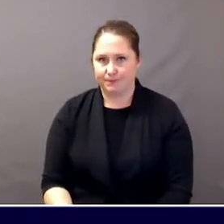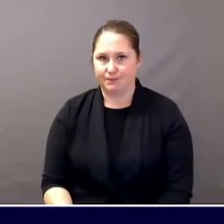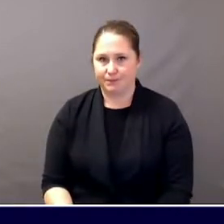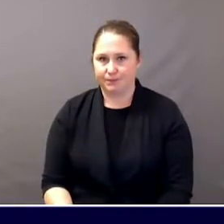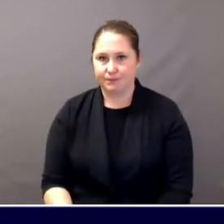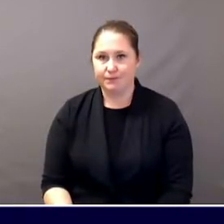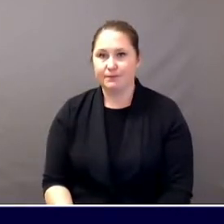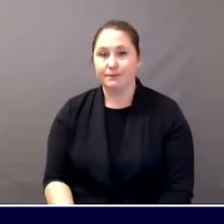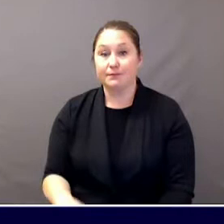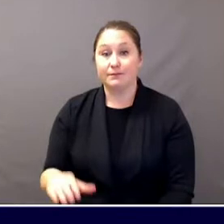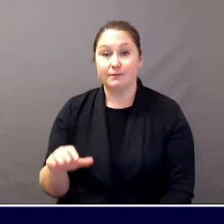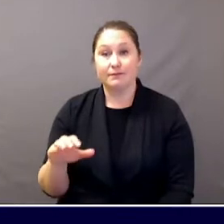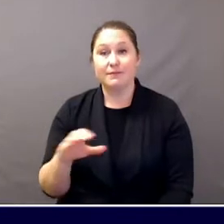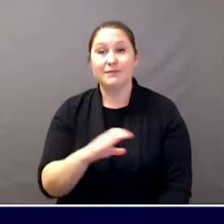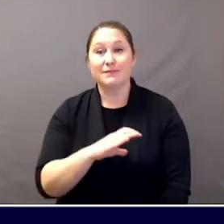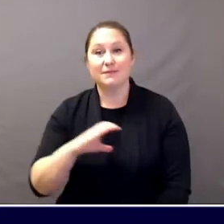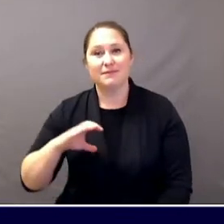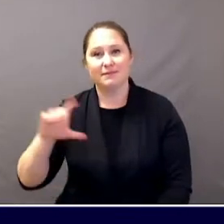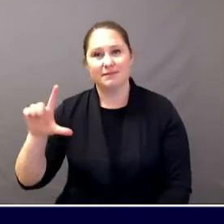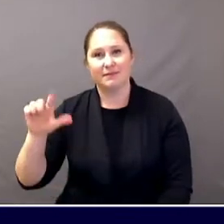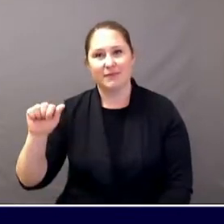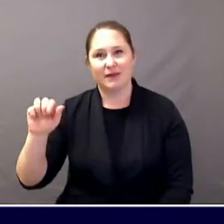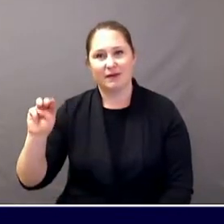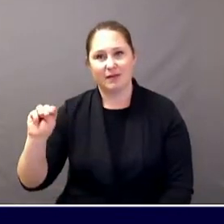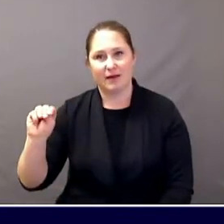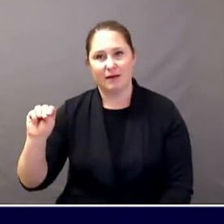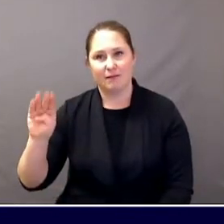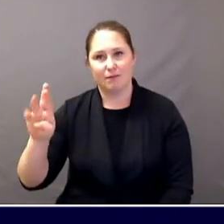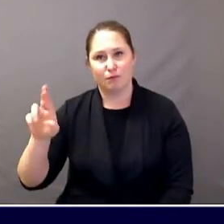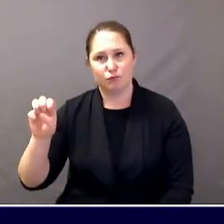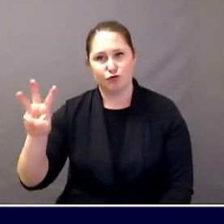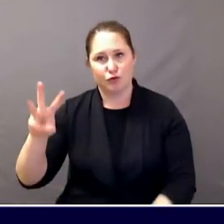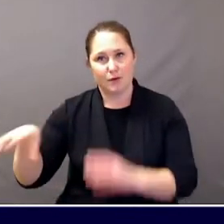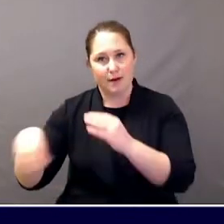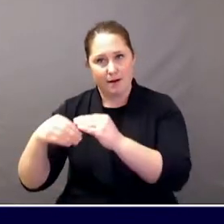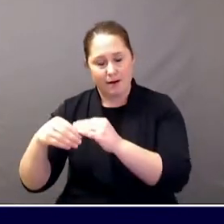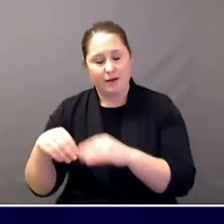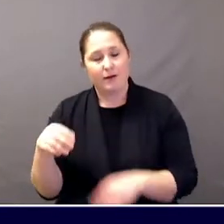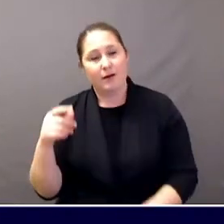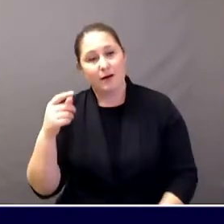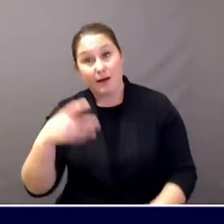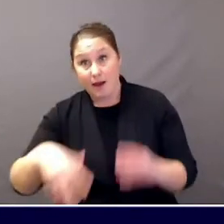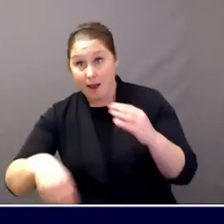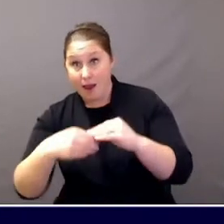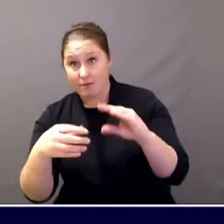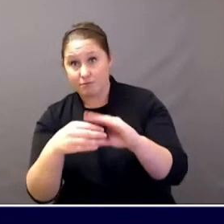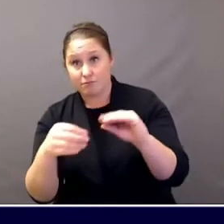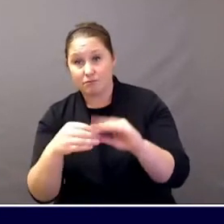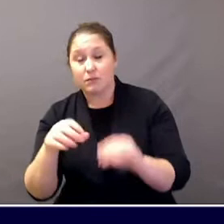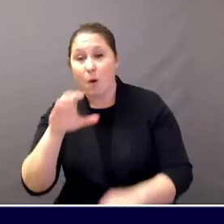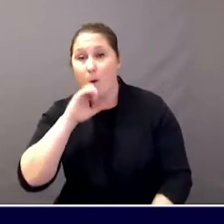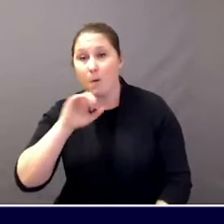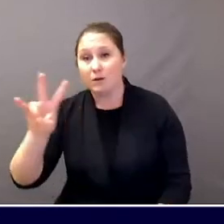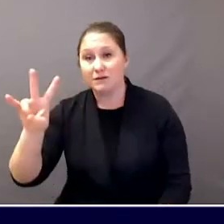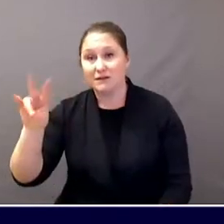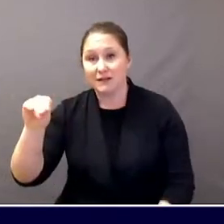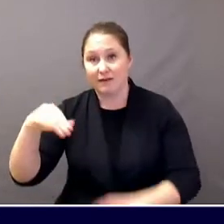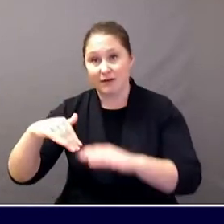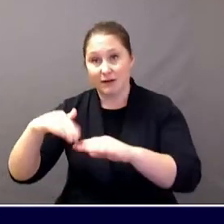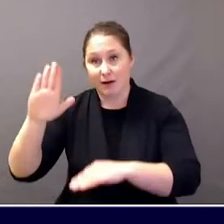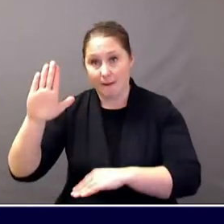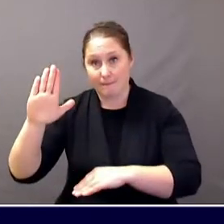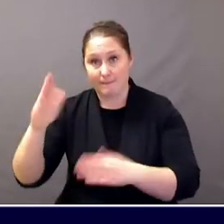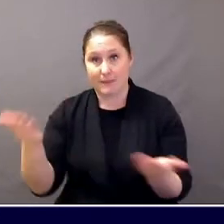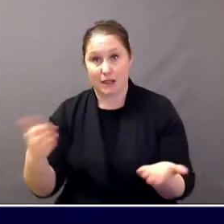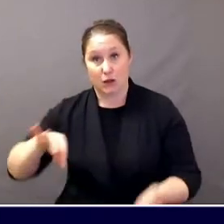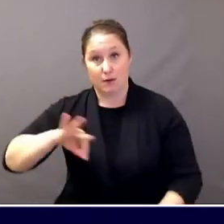And I will add, just as a narrow point though, for those people over age 70 and over who will soon be able